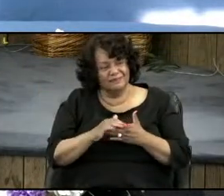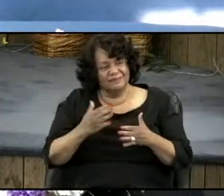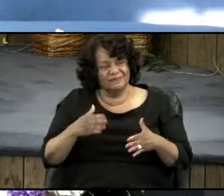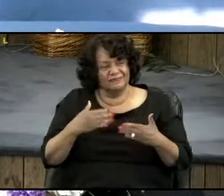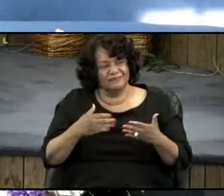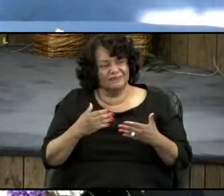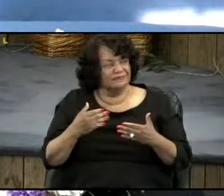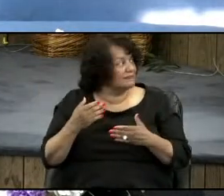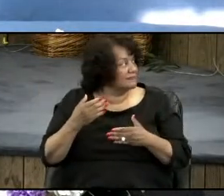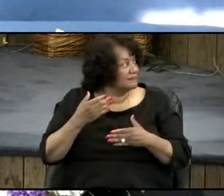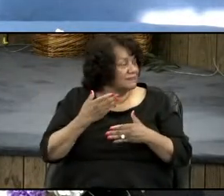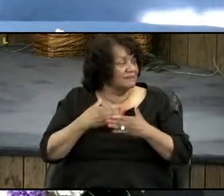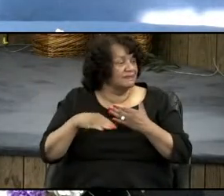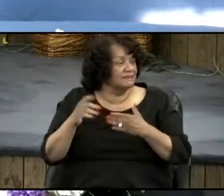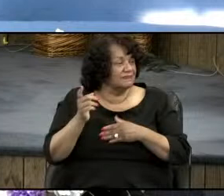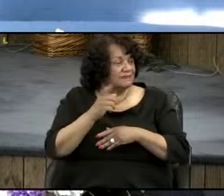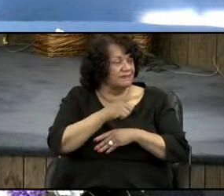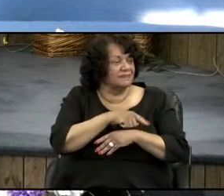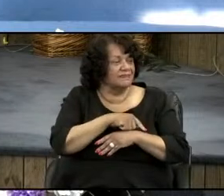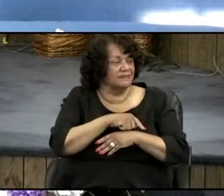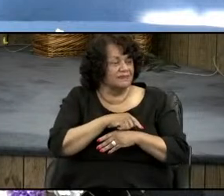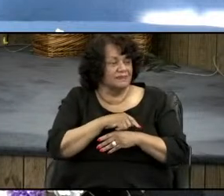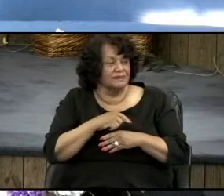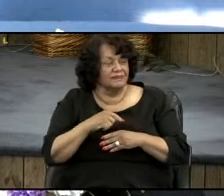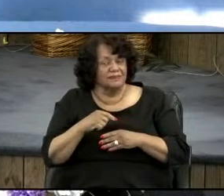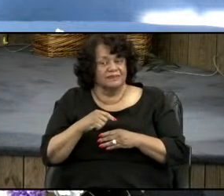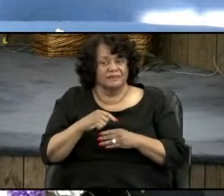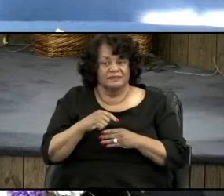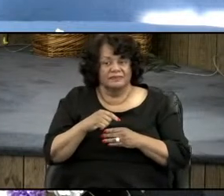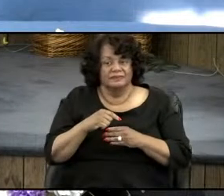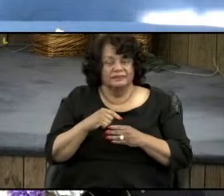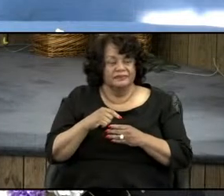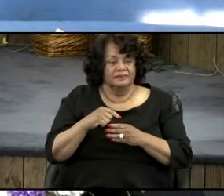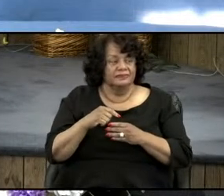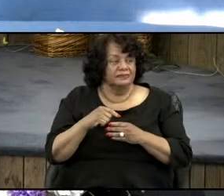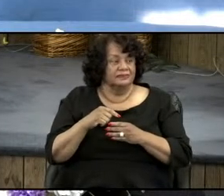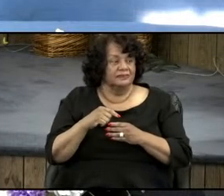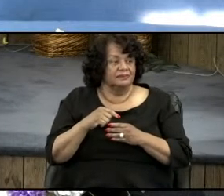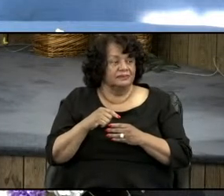right, all right. Oh, wave your hand back there. I remember it was